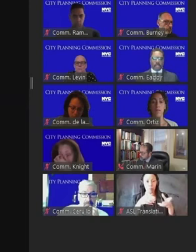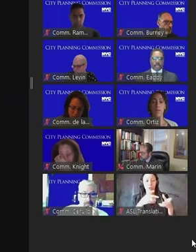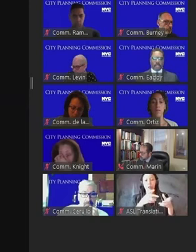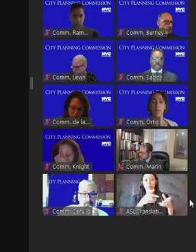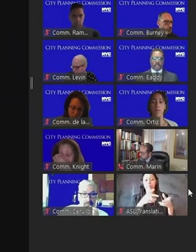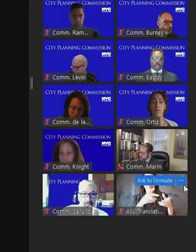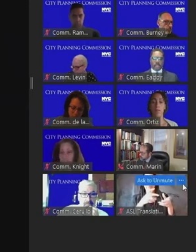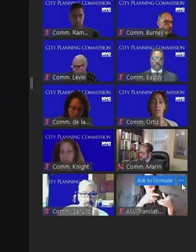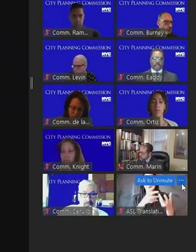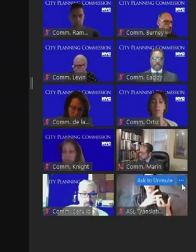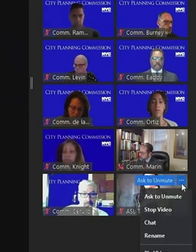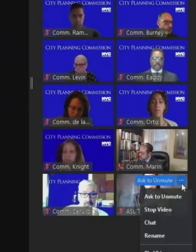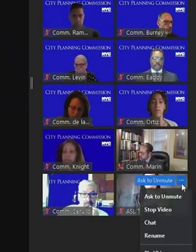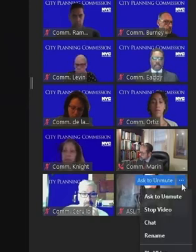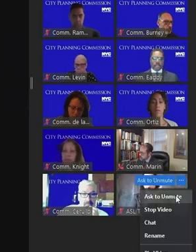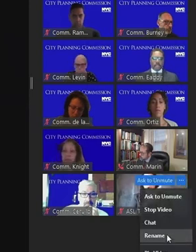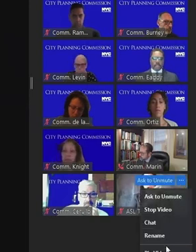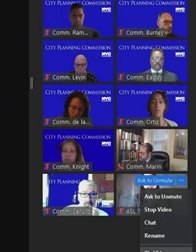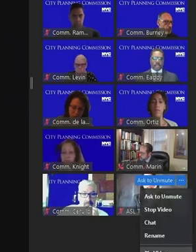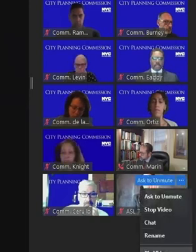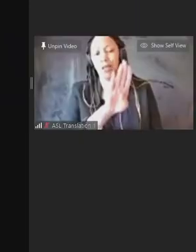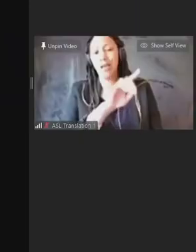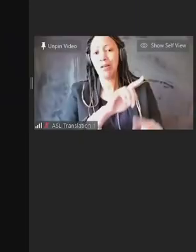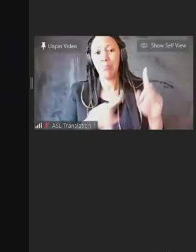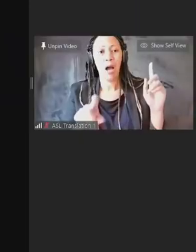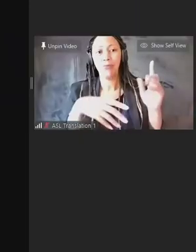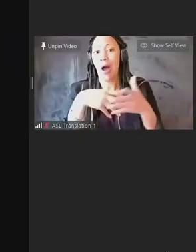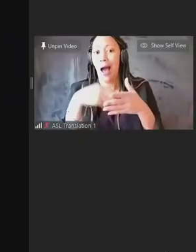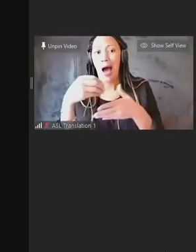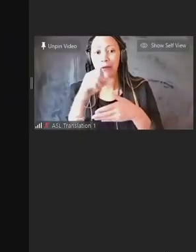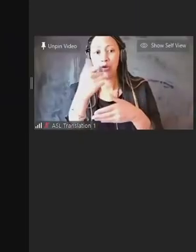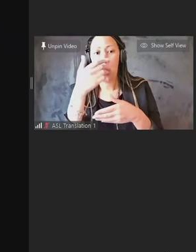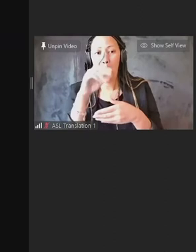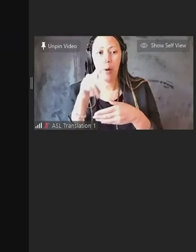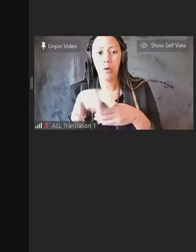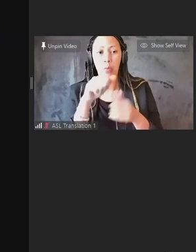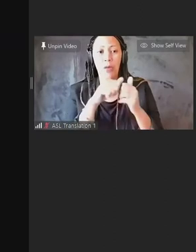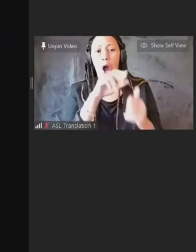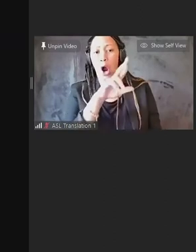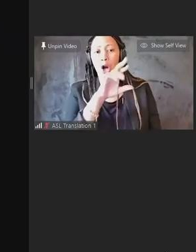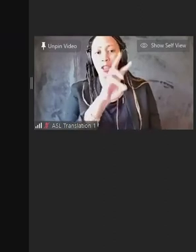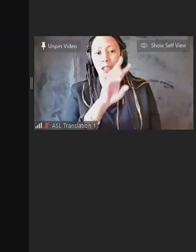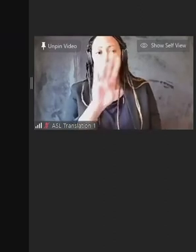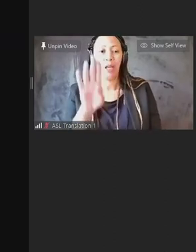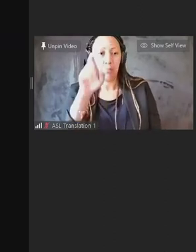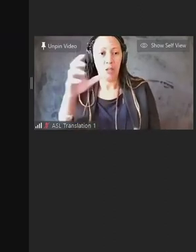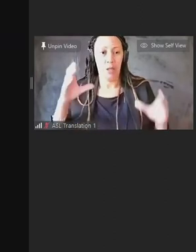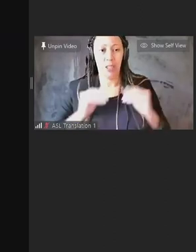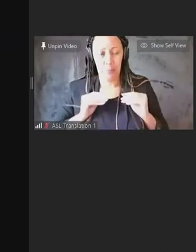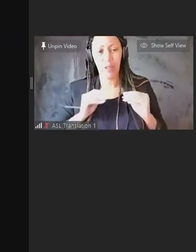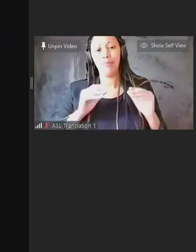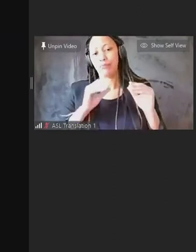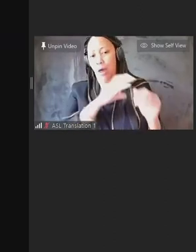with an R6B. But we're out of scope by an R6B. And an R6B would have to be accepted by the commission,